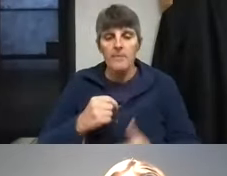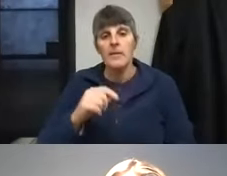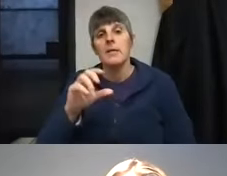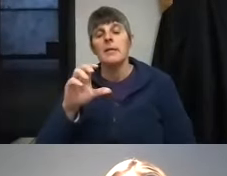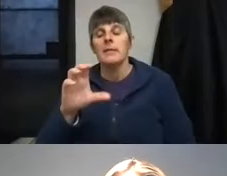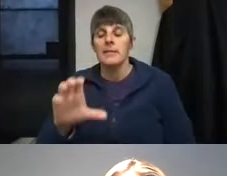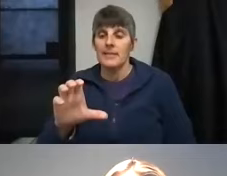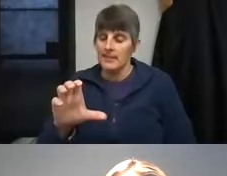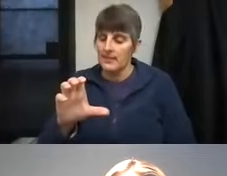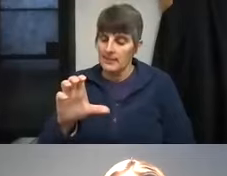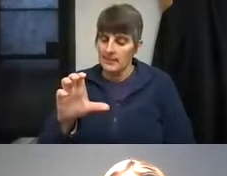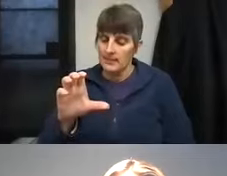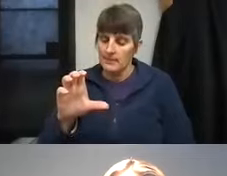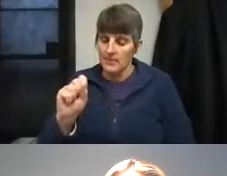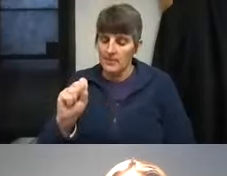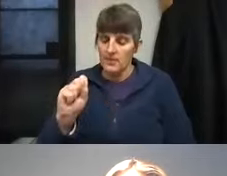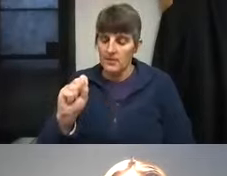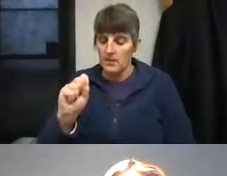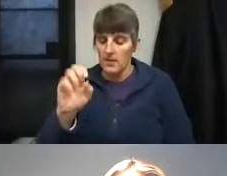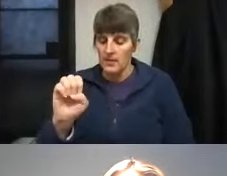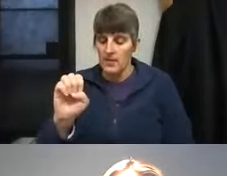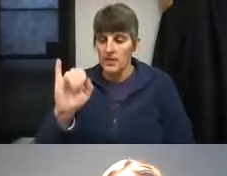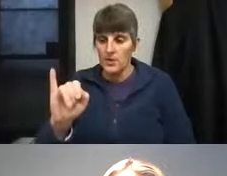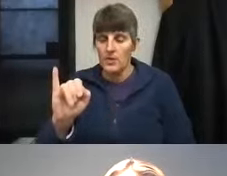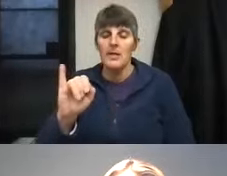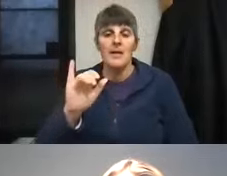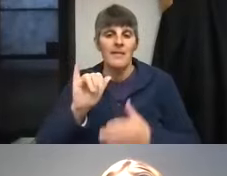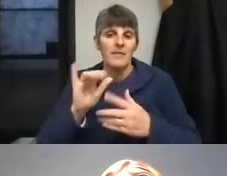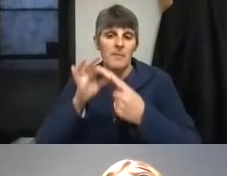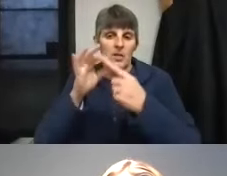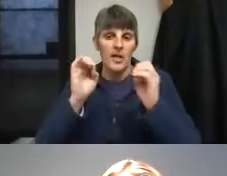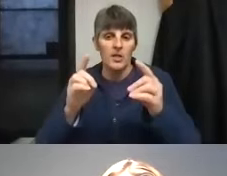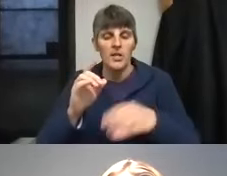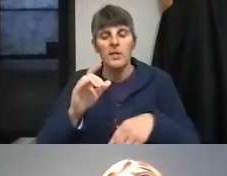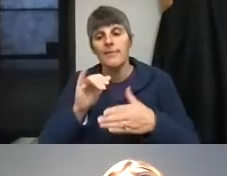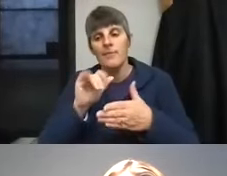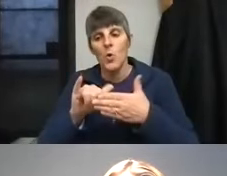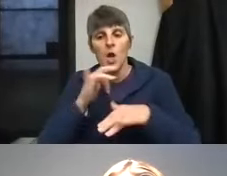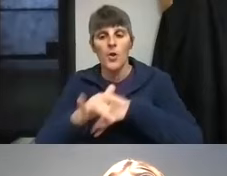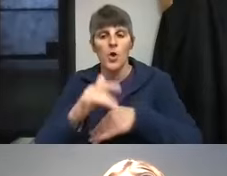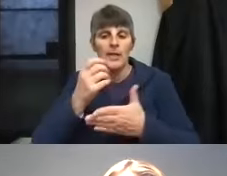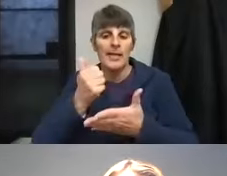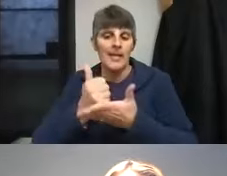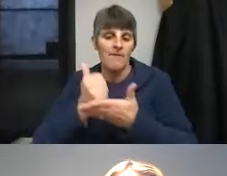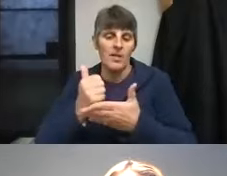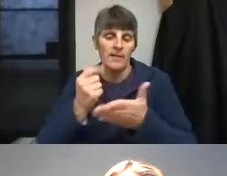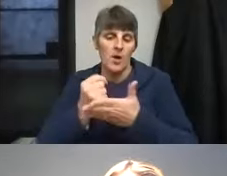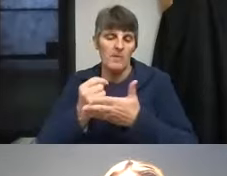education itinerant teaching services. Those are kind of the main early intervention therapies that